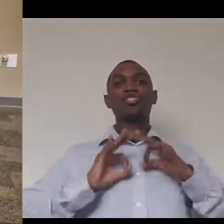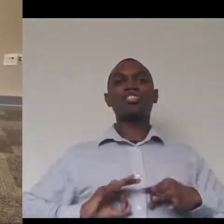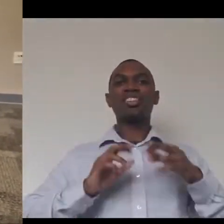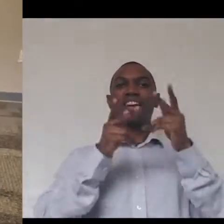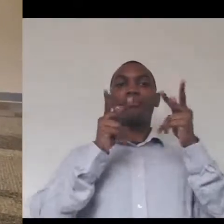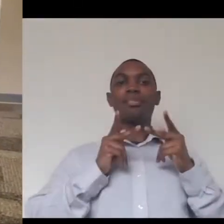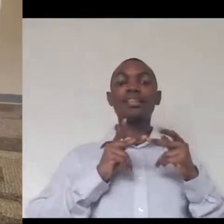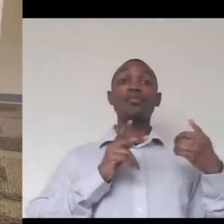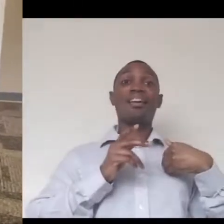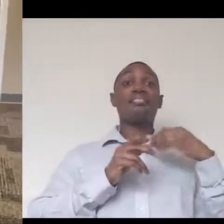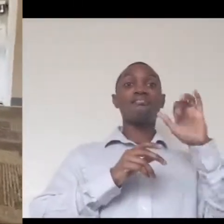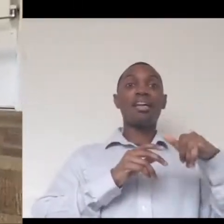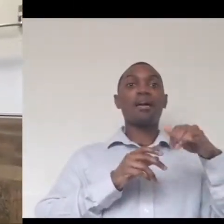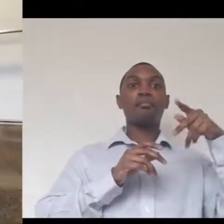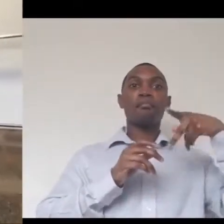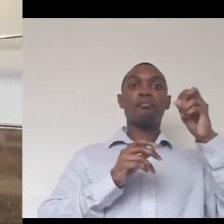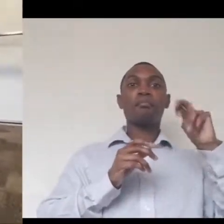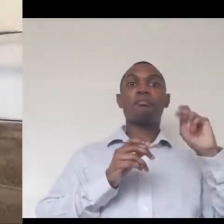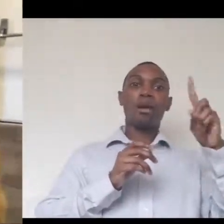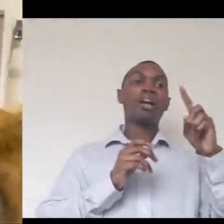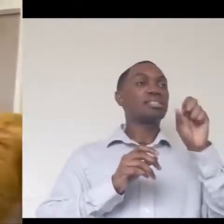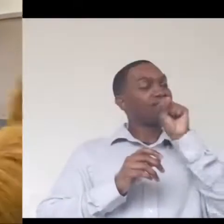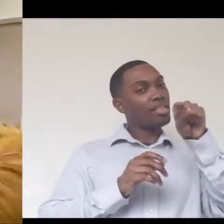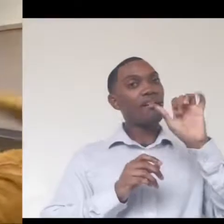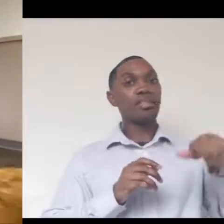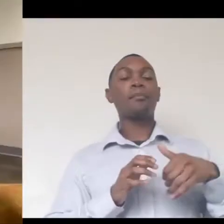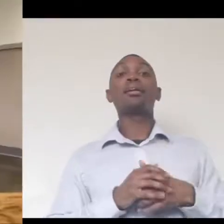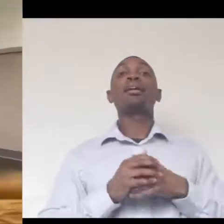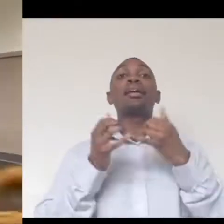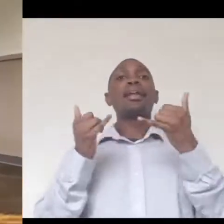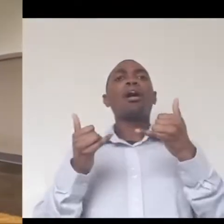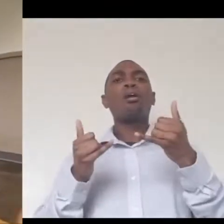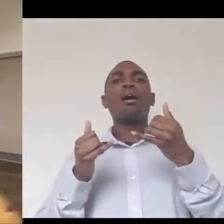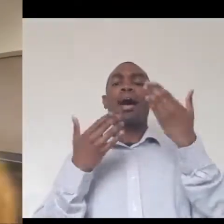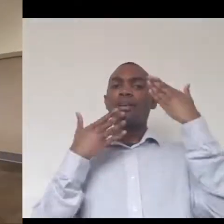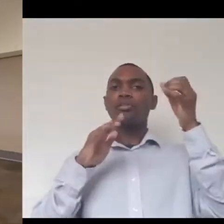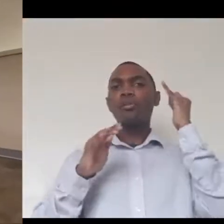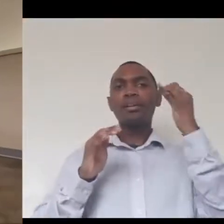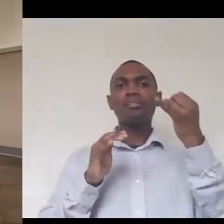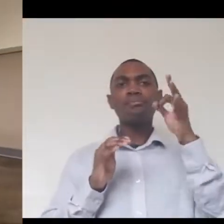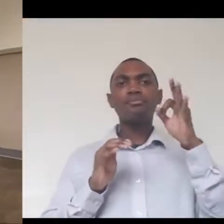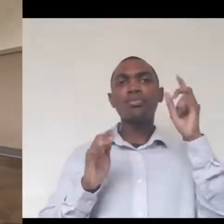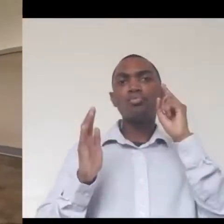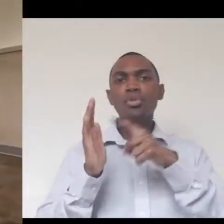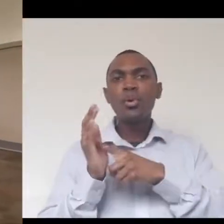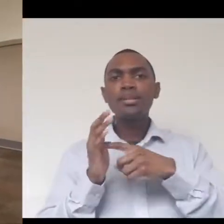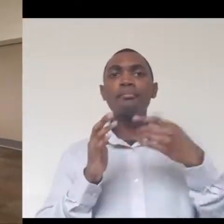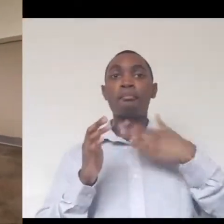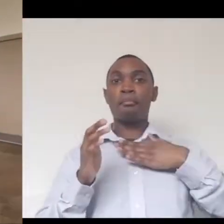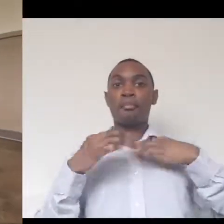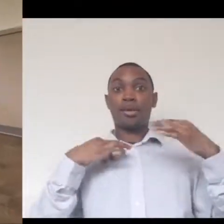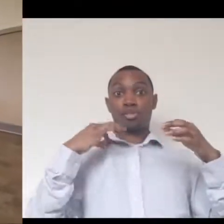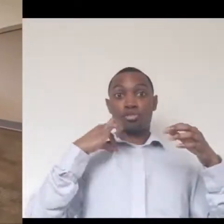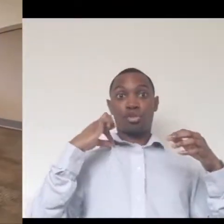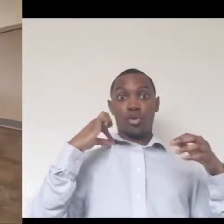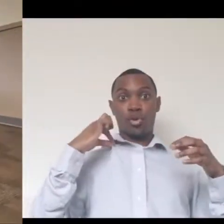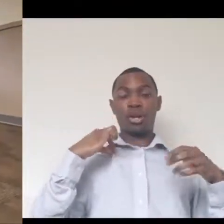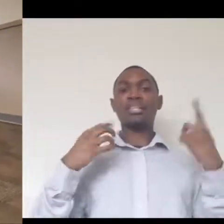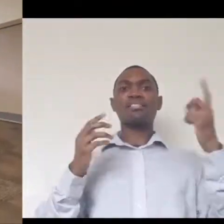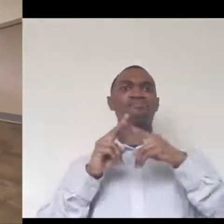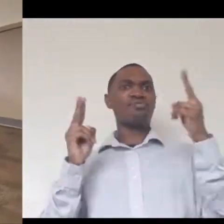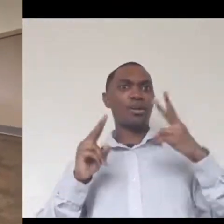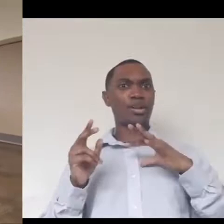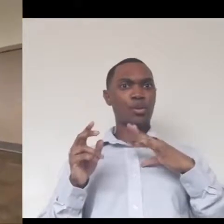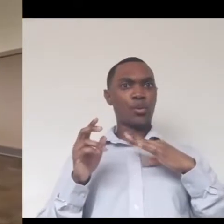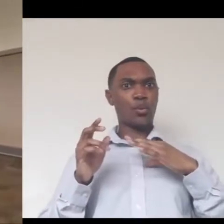of you guys noticed this earlier when I was down here, but I have a pretty cool shirt on. This is Kris and Remus,